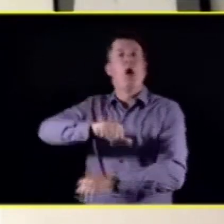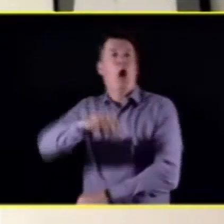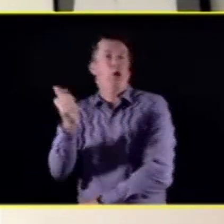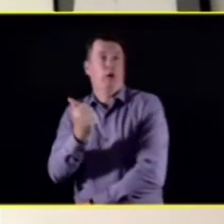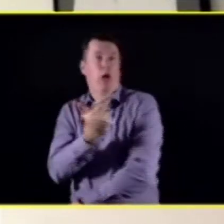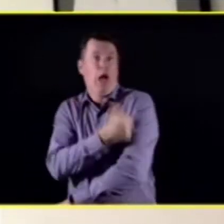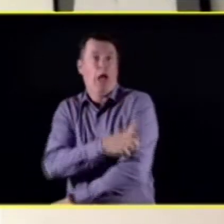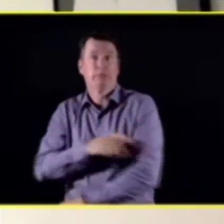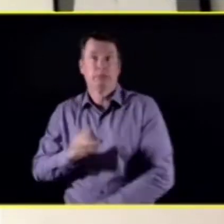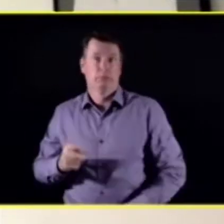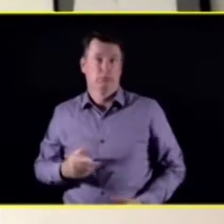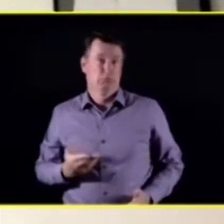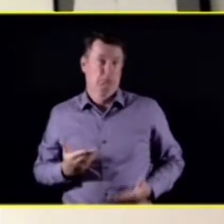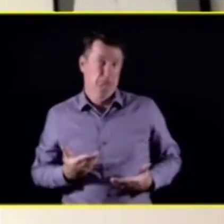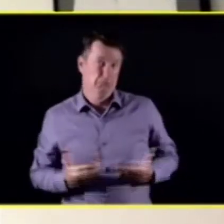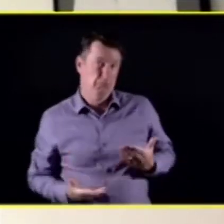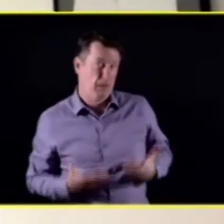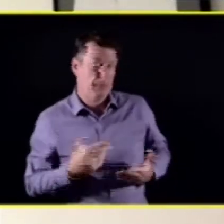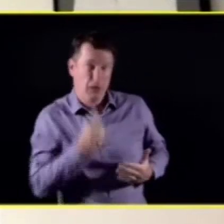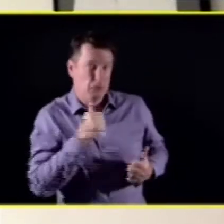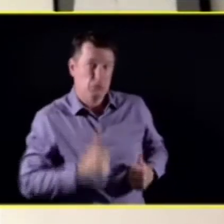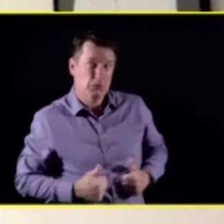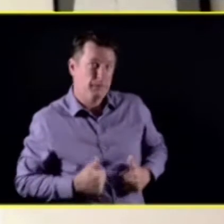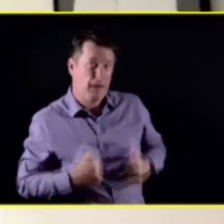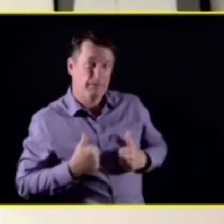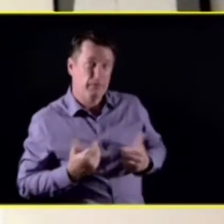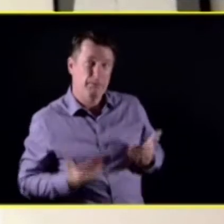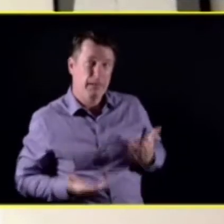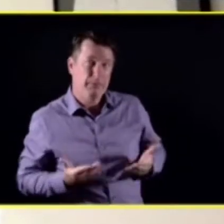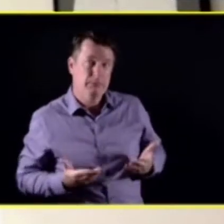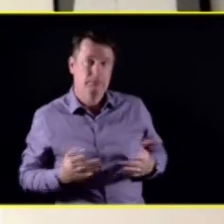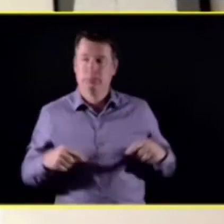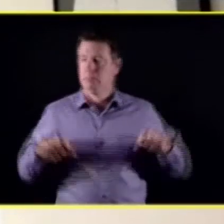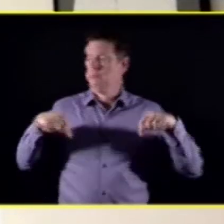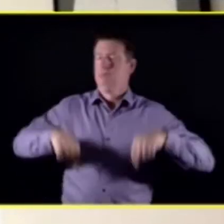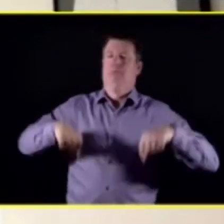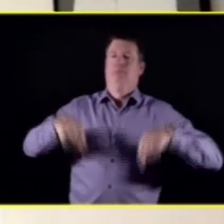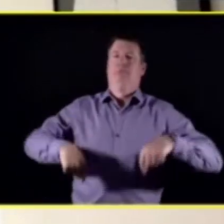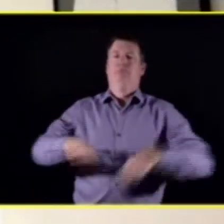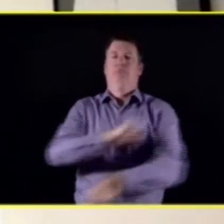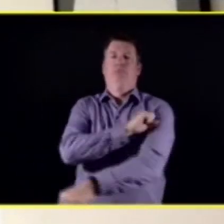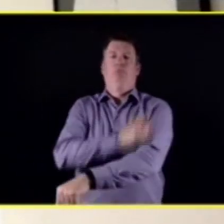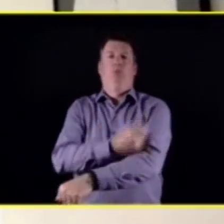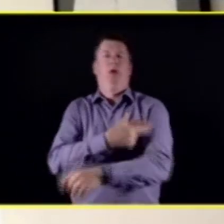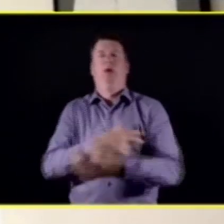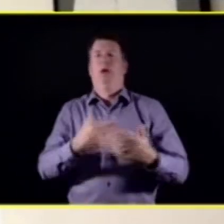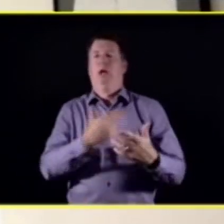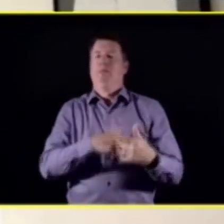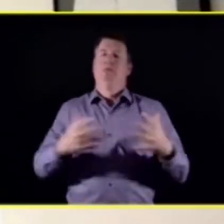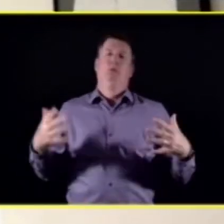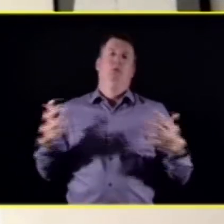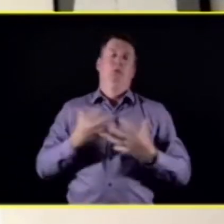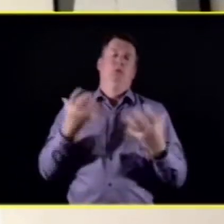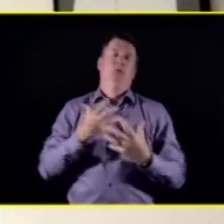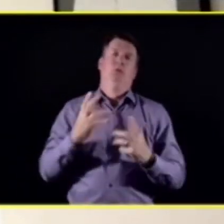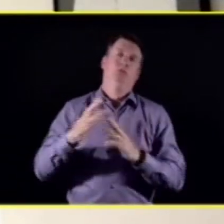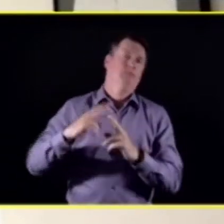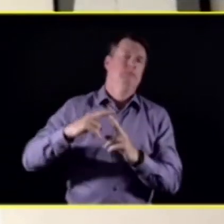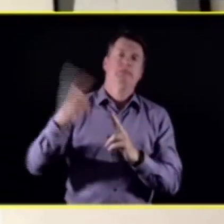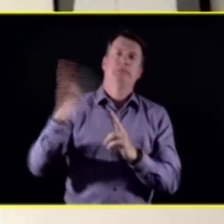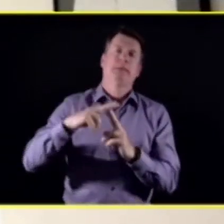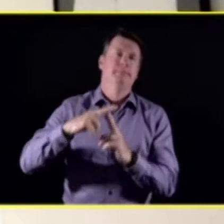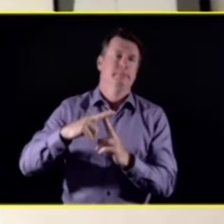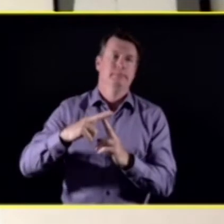Memorial Hospital was truly superb, and I think I got the best medicine available, and that's one of